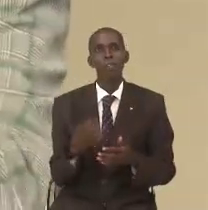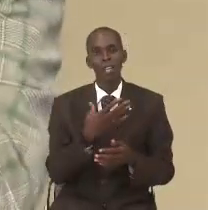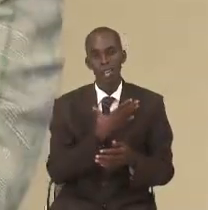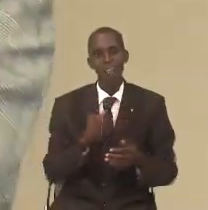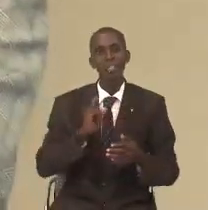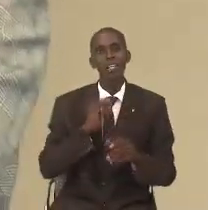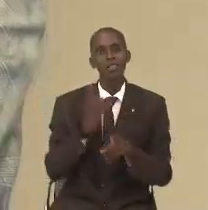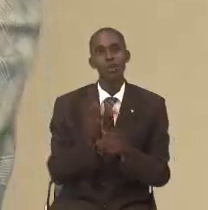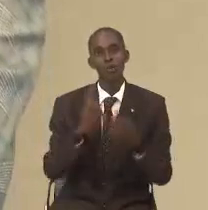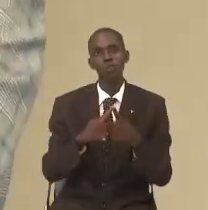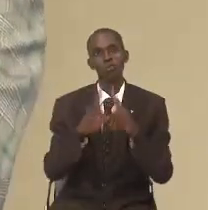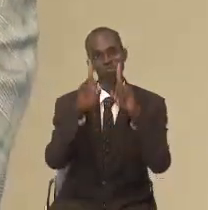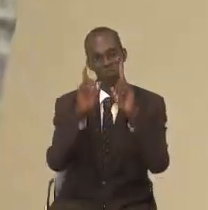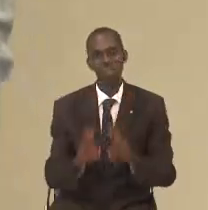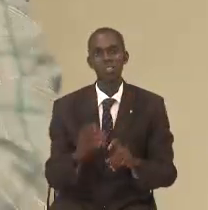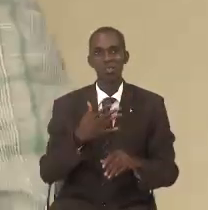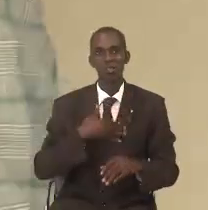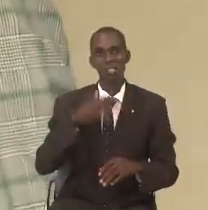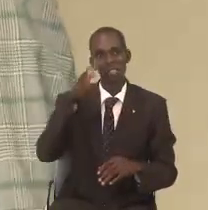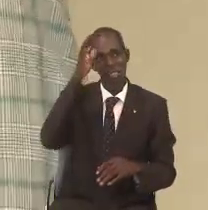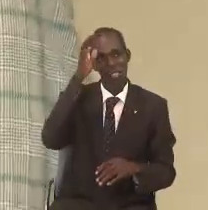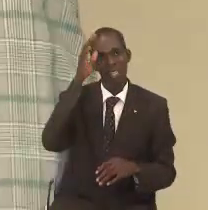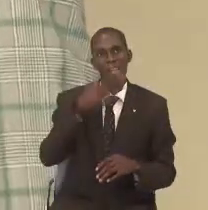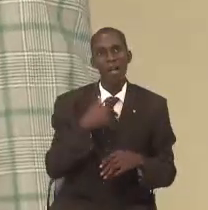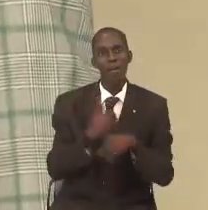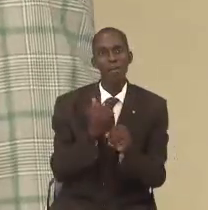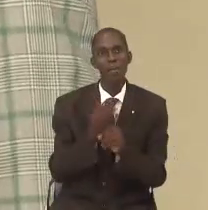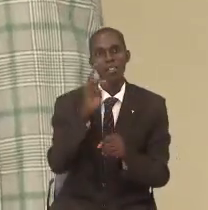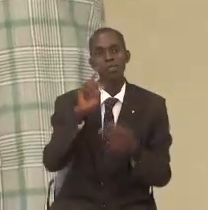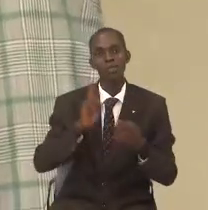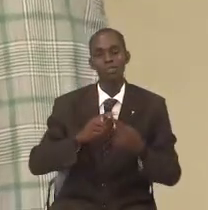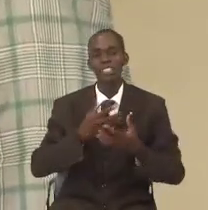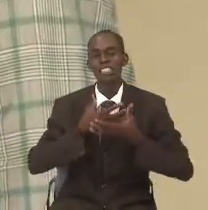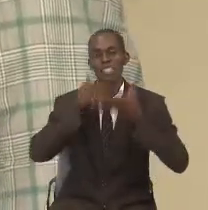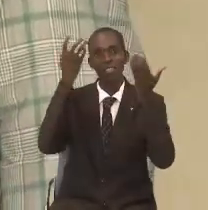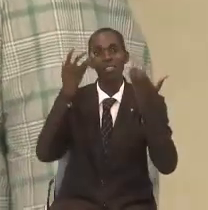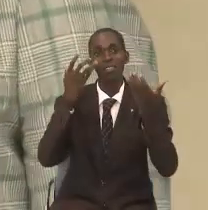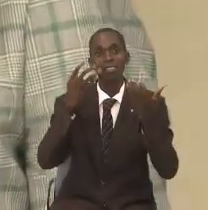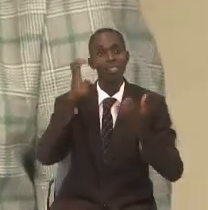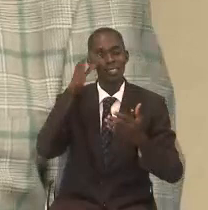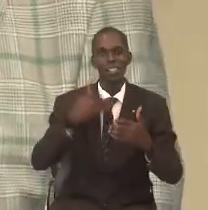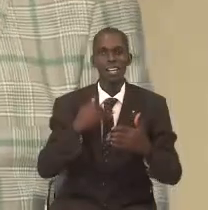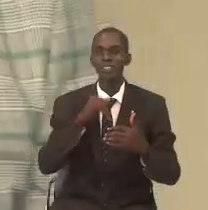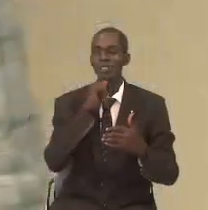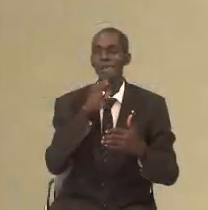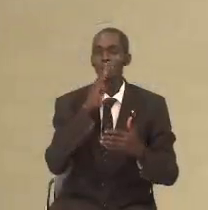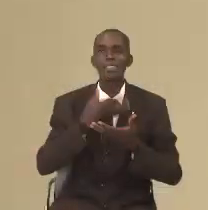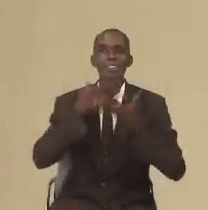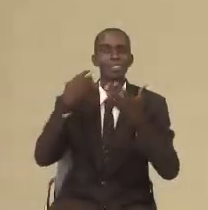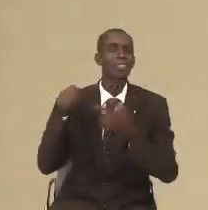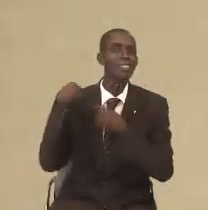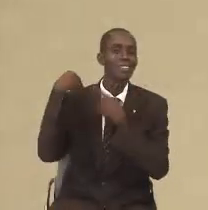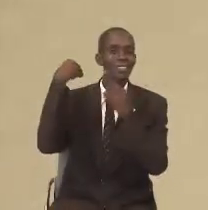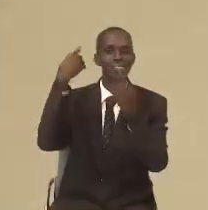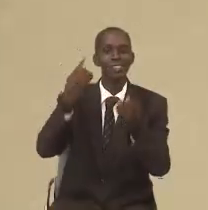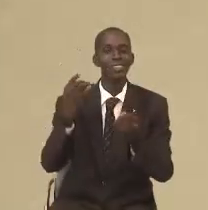daddy on the edge and make him shout. He has not shouted for some time since he came from